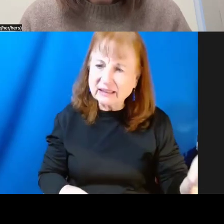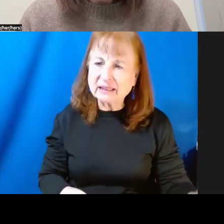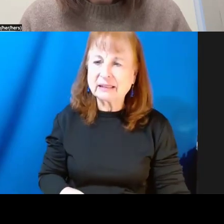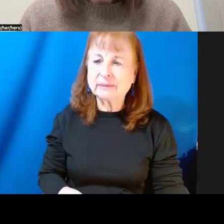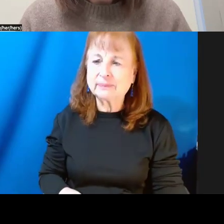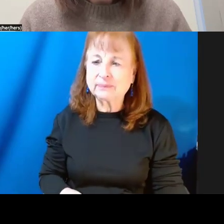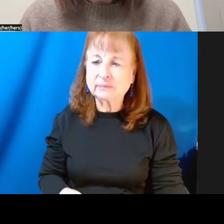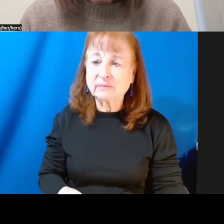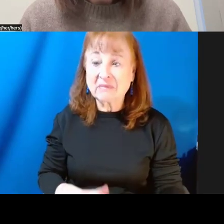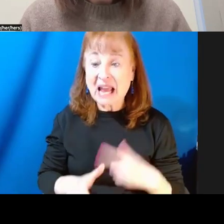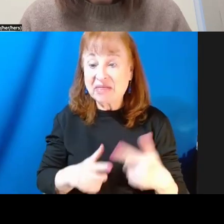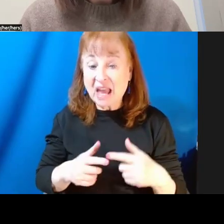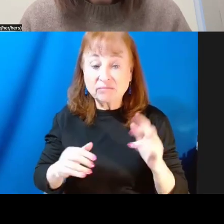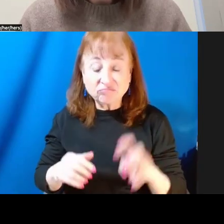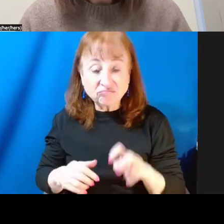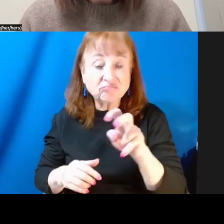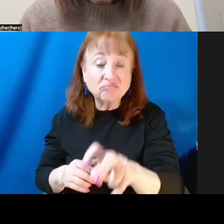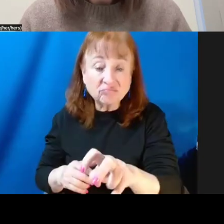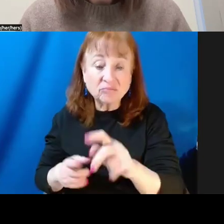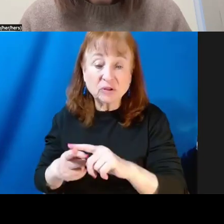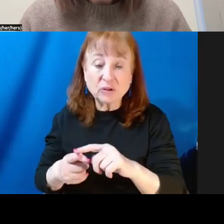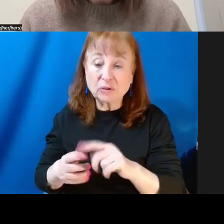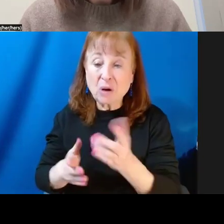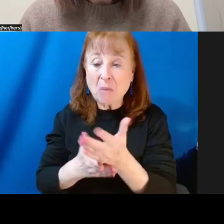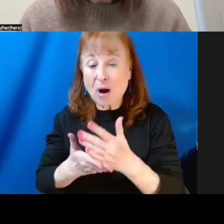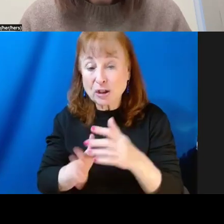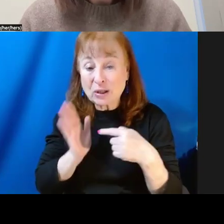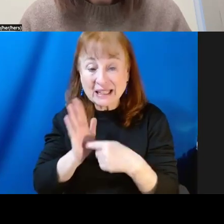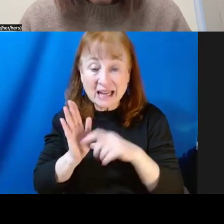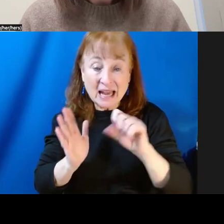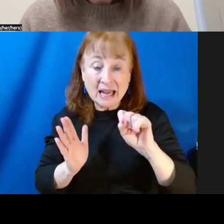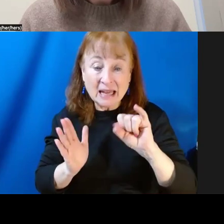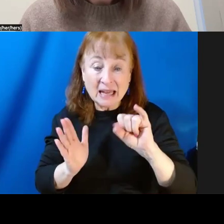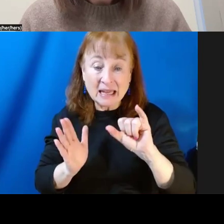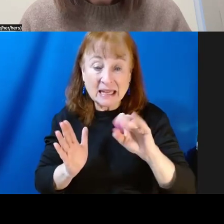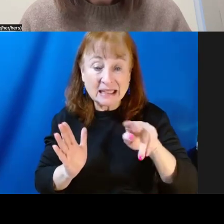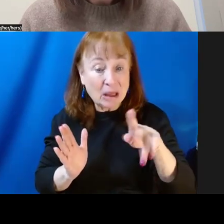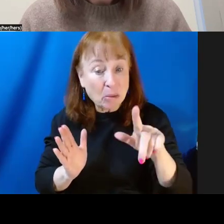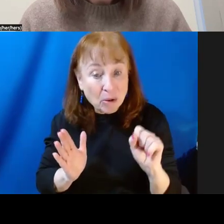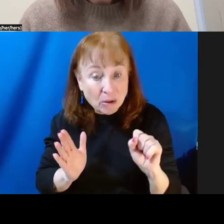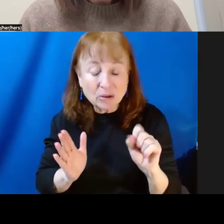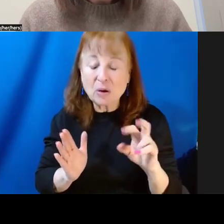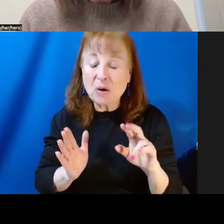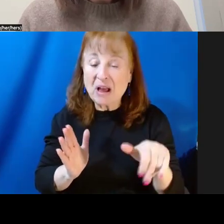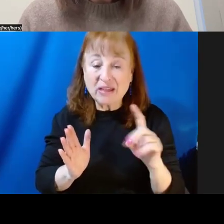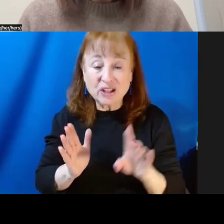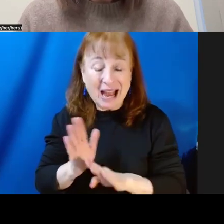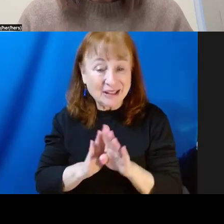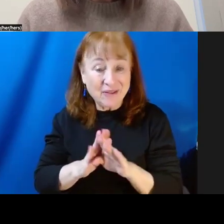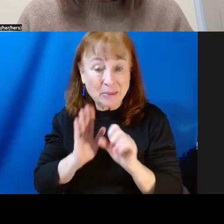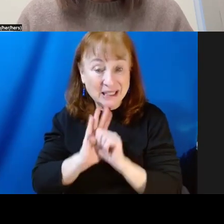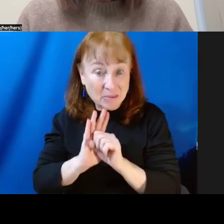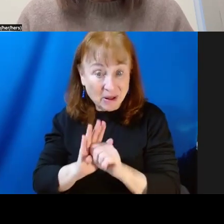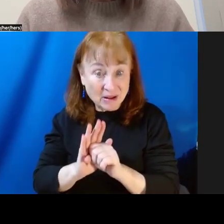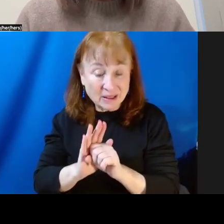and then possibly moving to some partial symbols or different, as the child develops some symbolism.